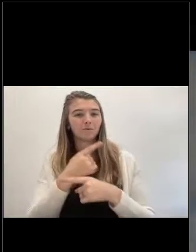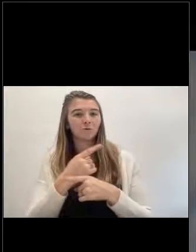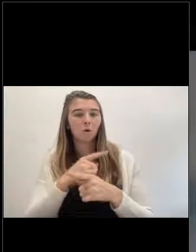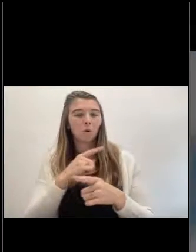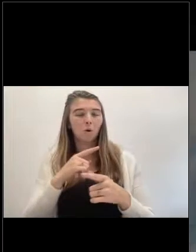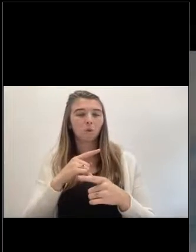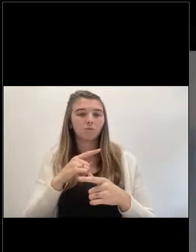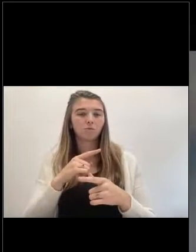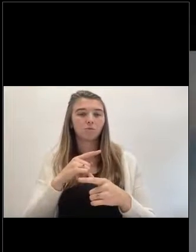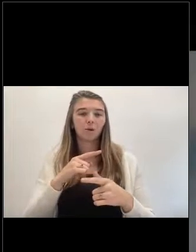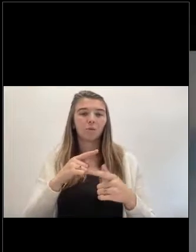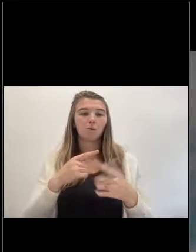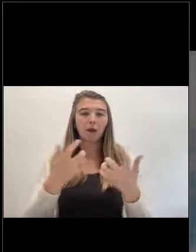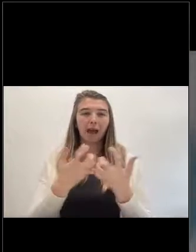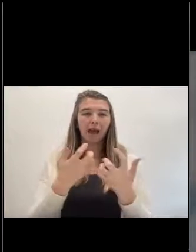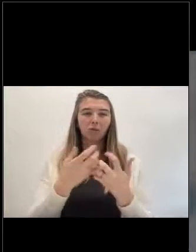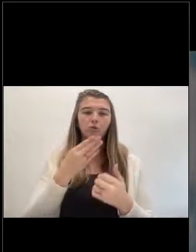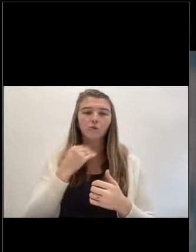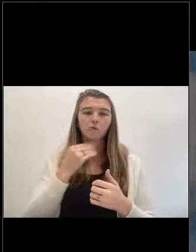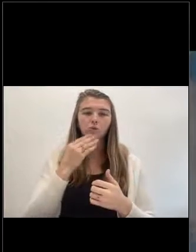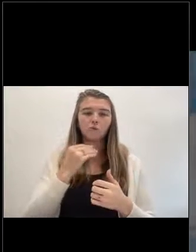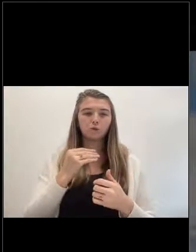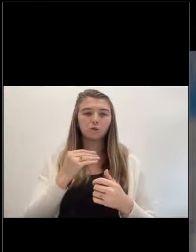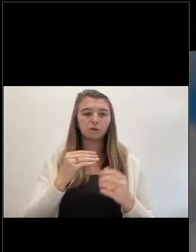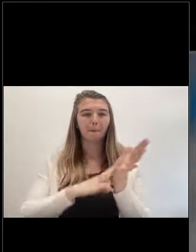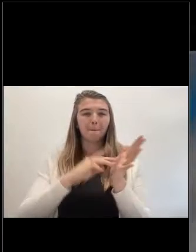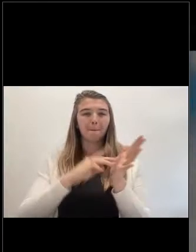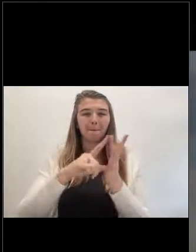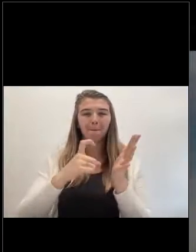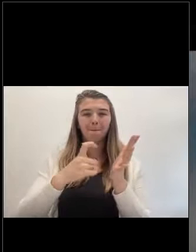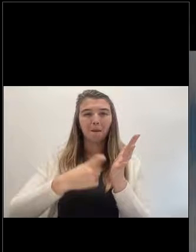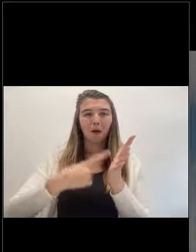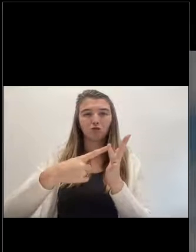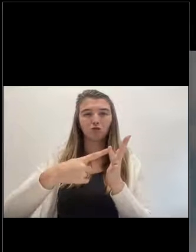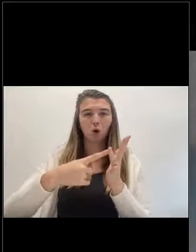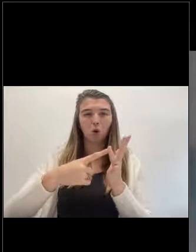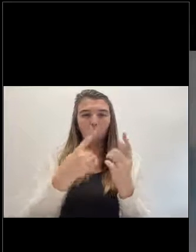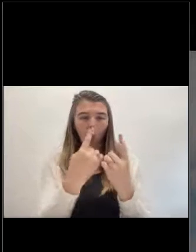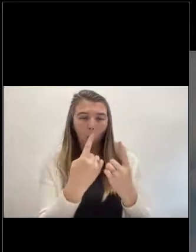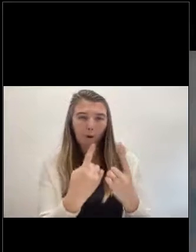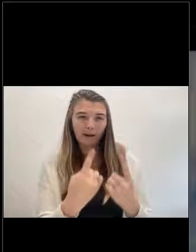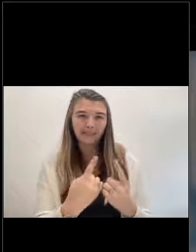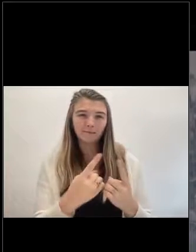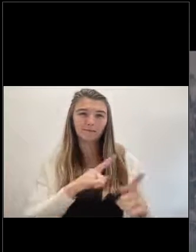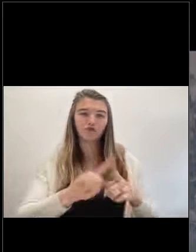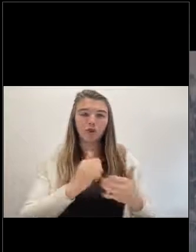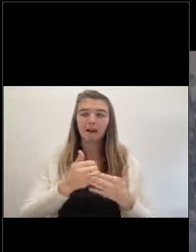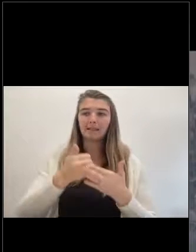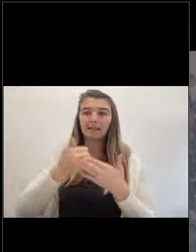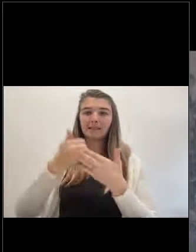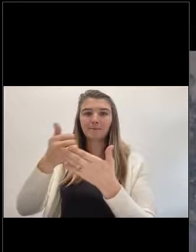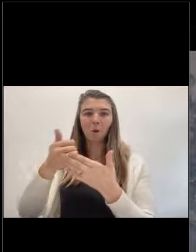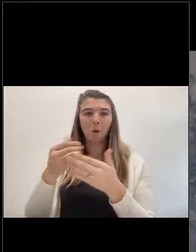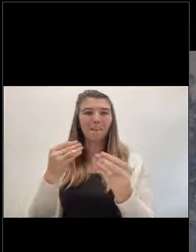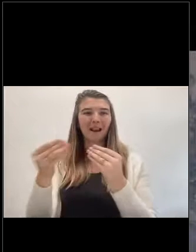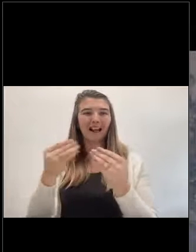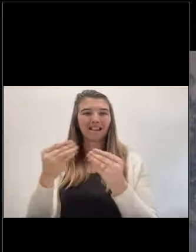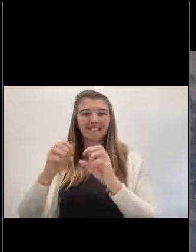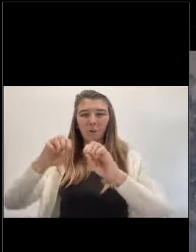we employ and exploit microorganisms to offer a solution to plastic waste. And I